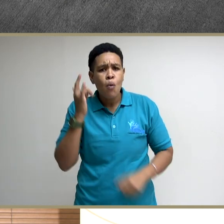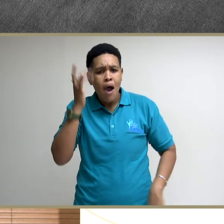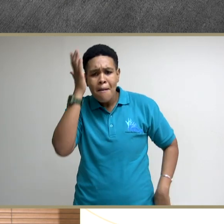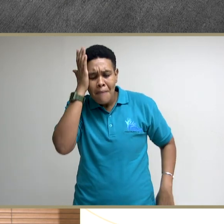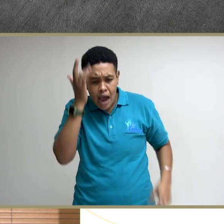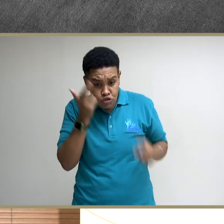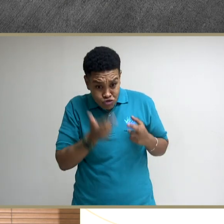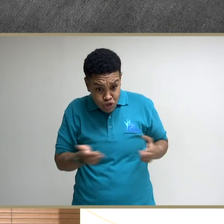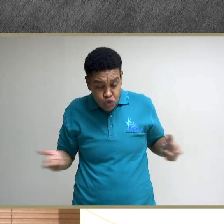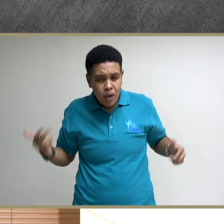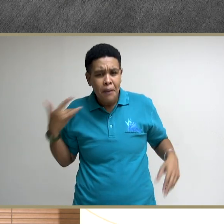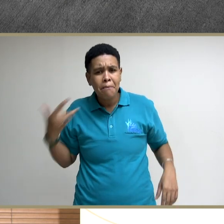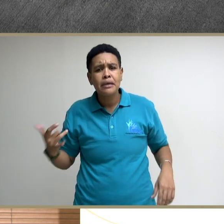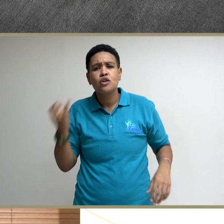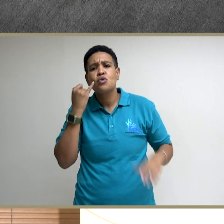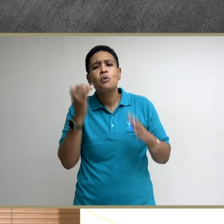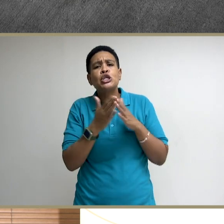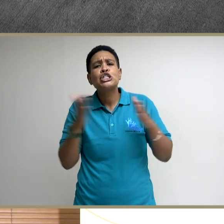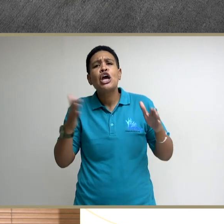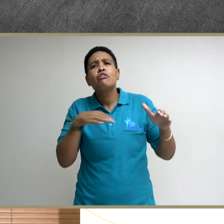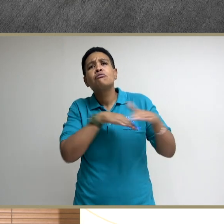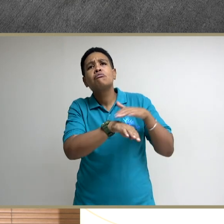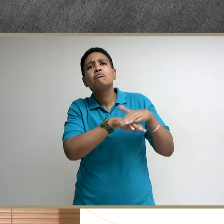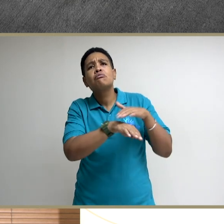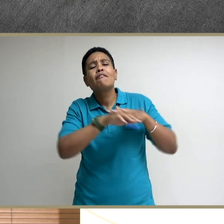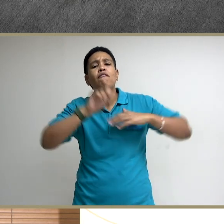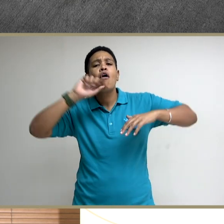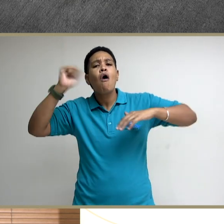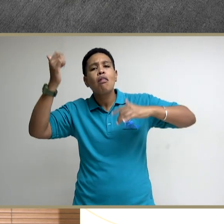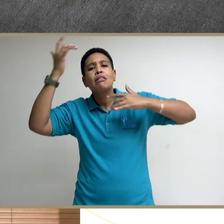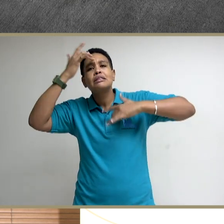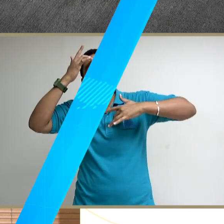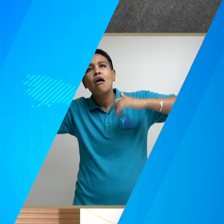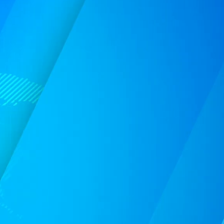for general occupancy for other patients, other illnesses that presents to hospital.